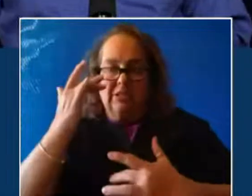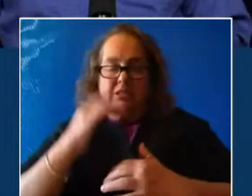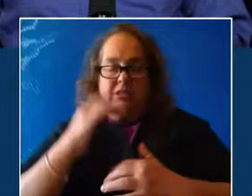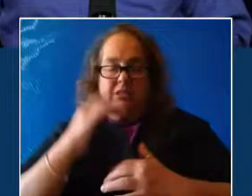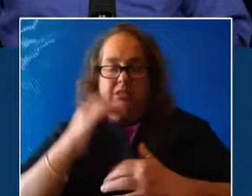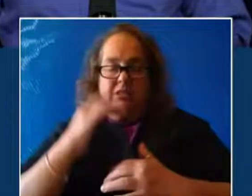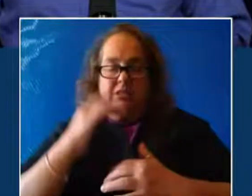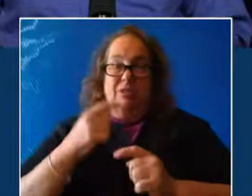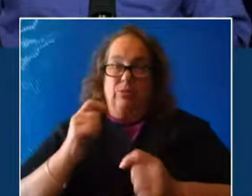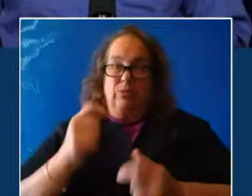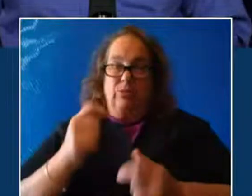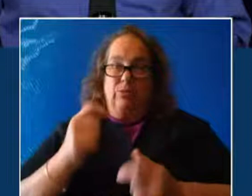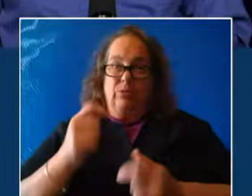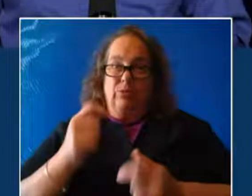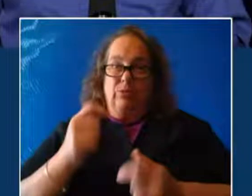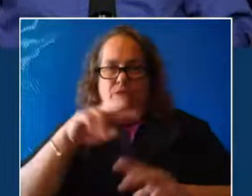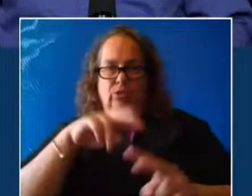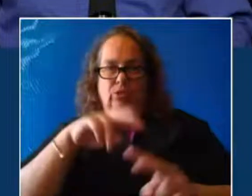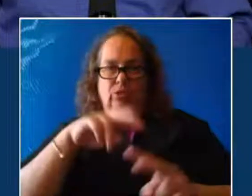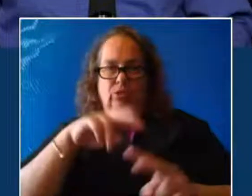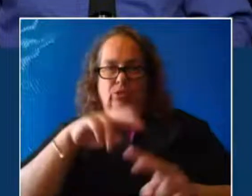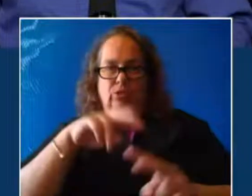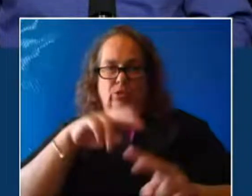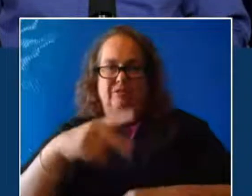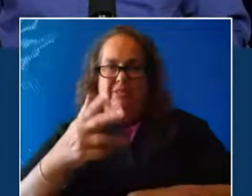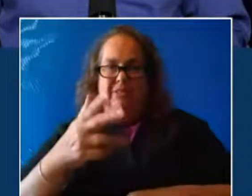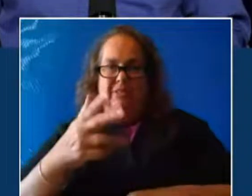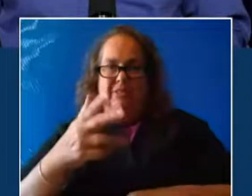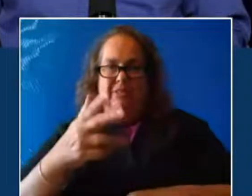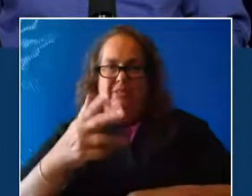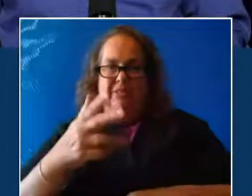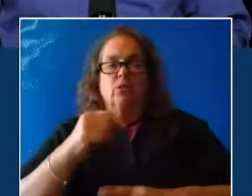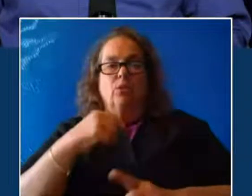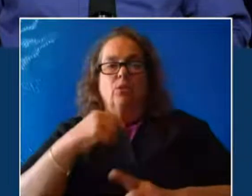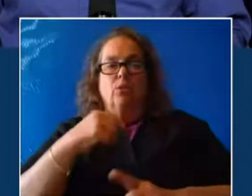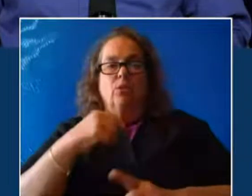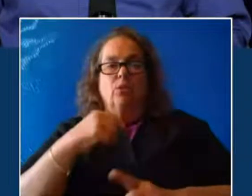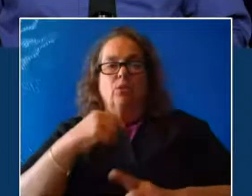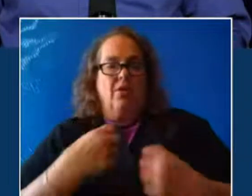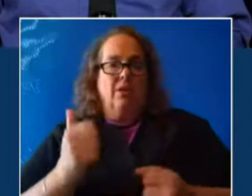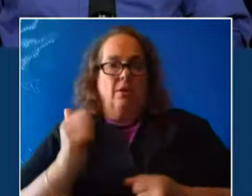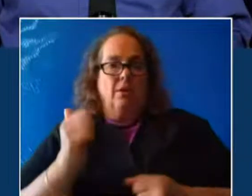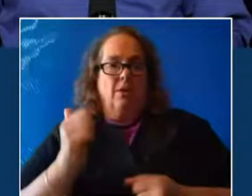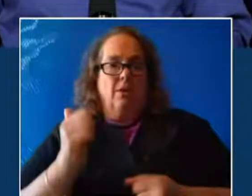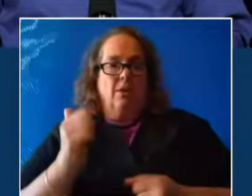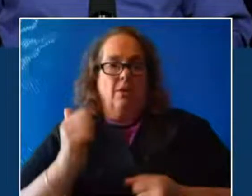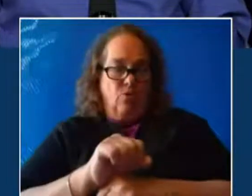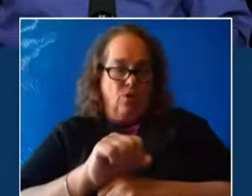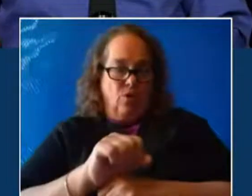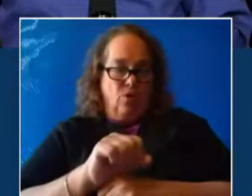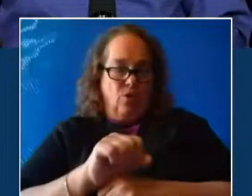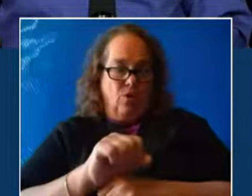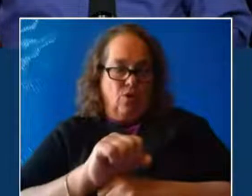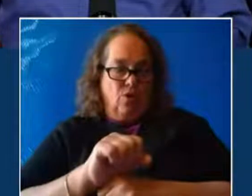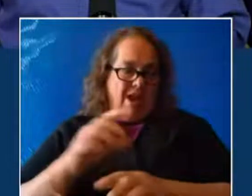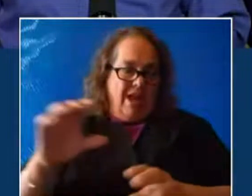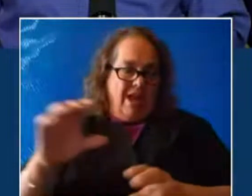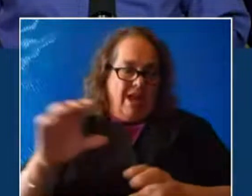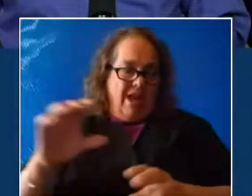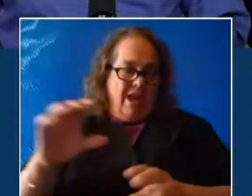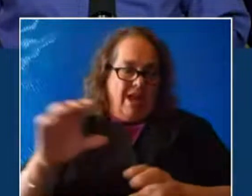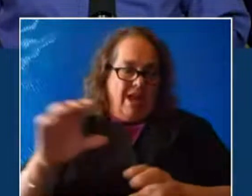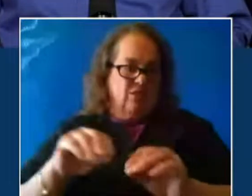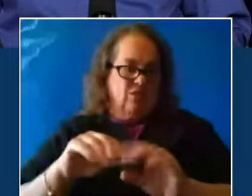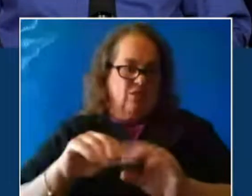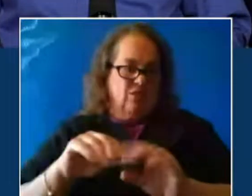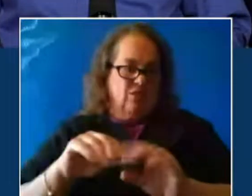reopen Kentucky and get people back to work and back to their activities in ways that were safe to minimize the spread of disease and to reduce our